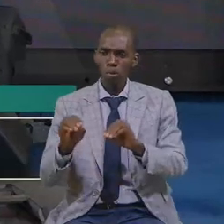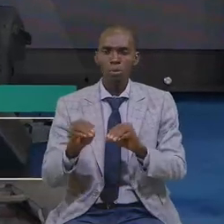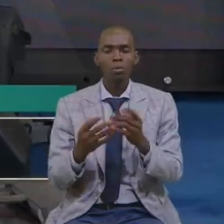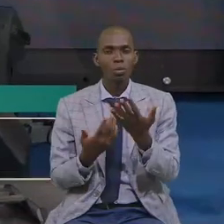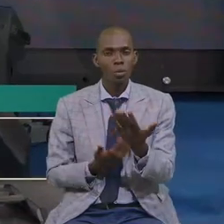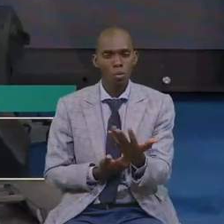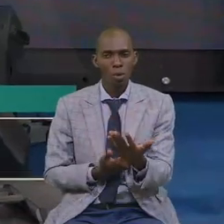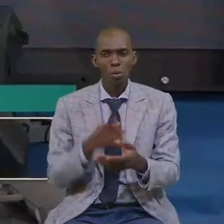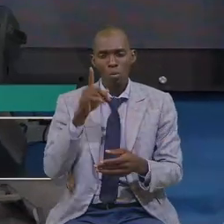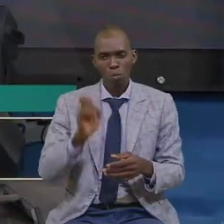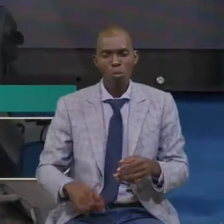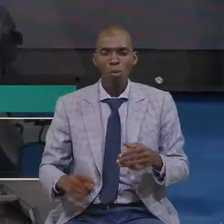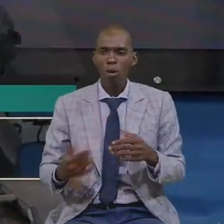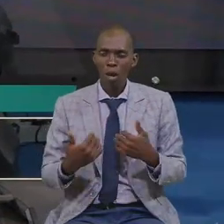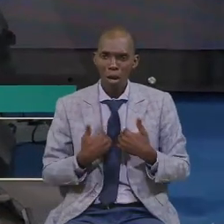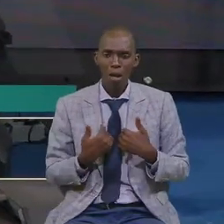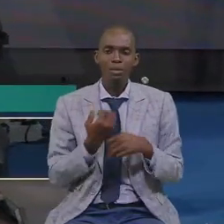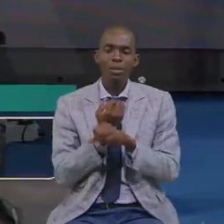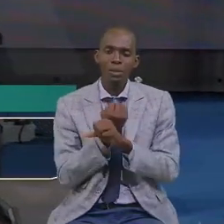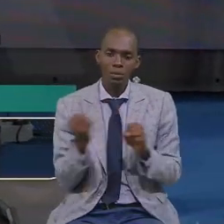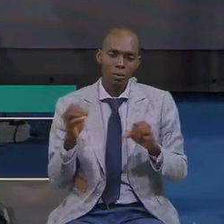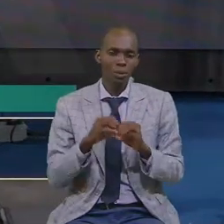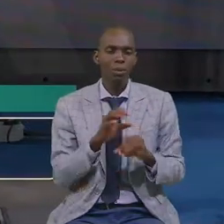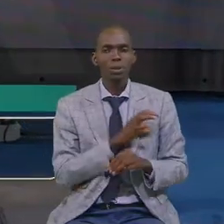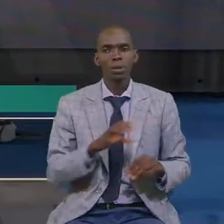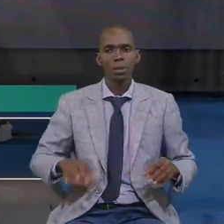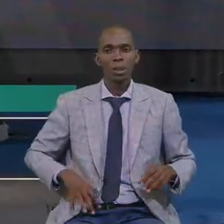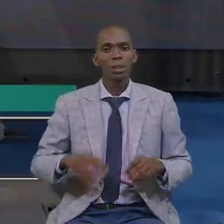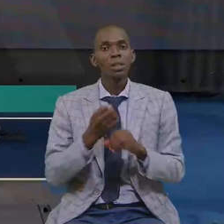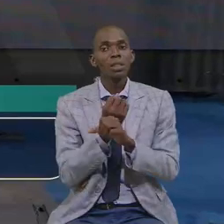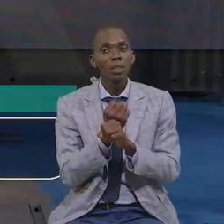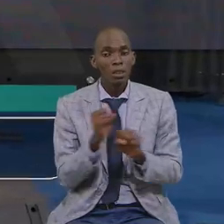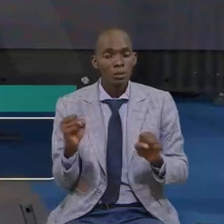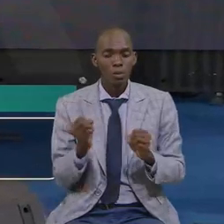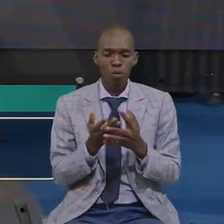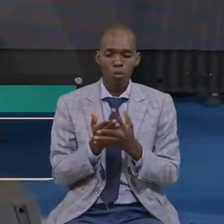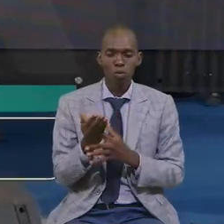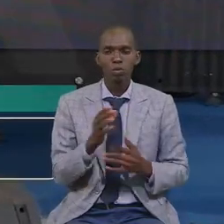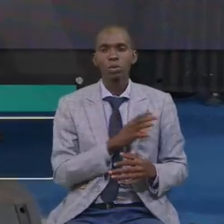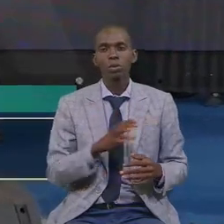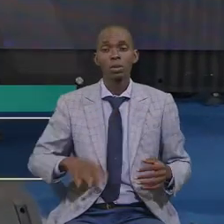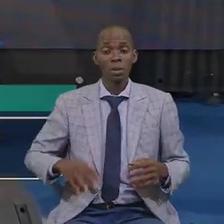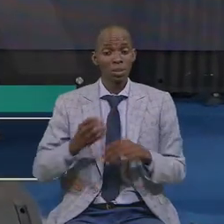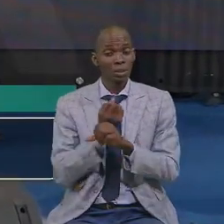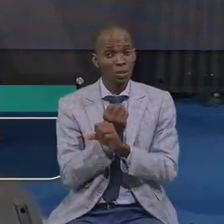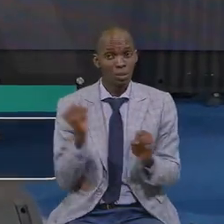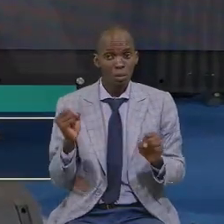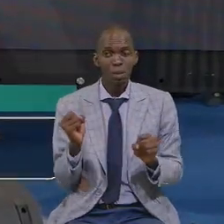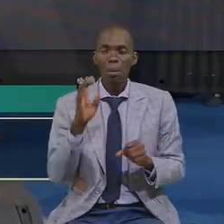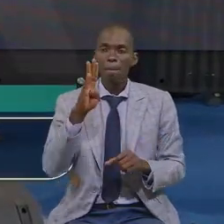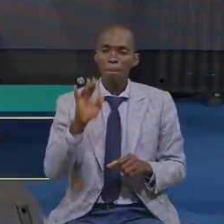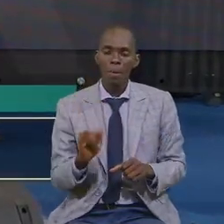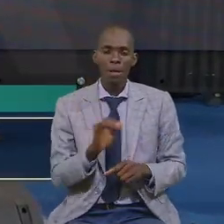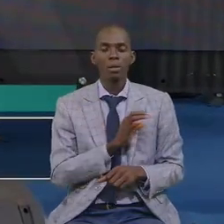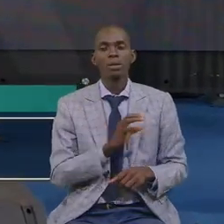have salvation in Christ. Salvation through Christ. Salvation by